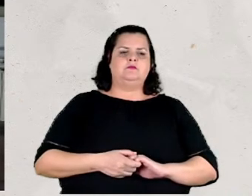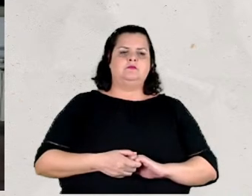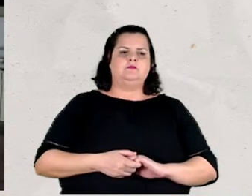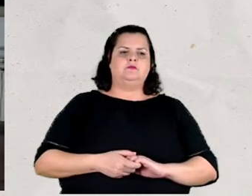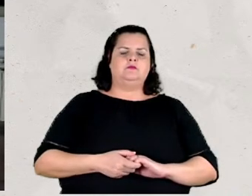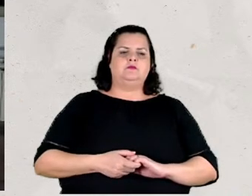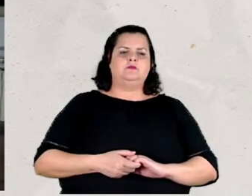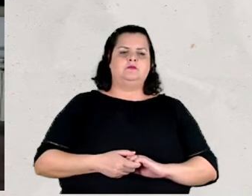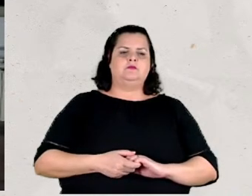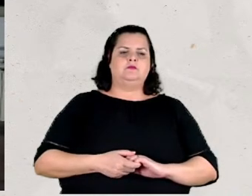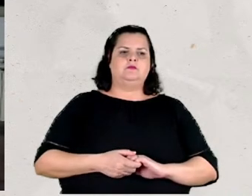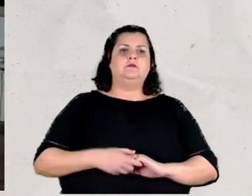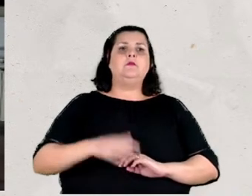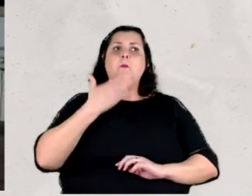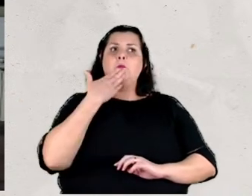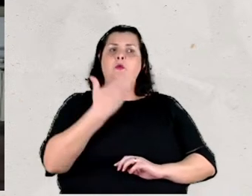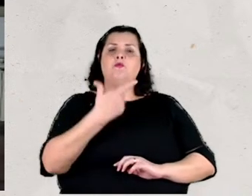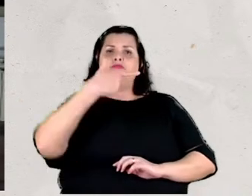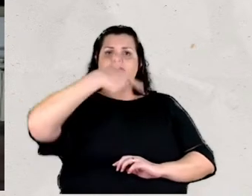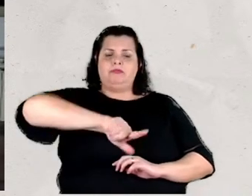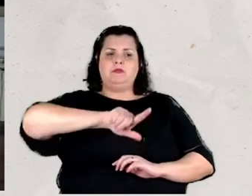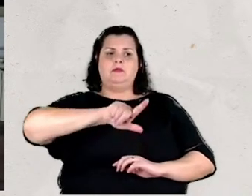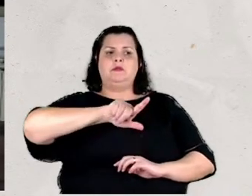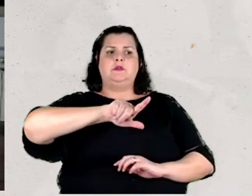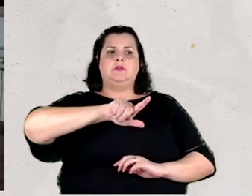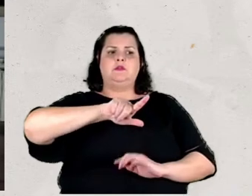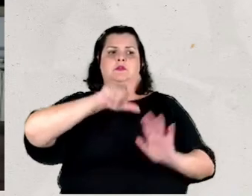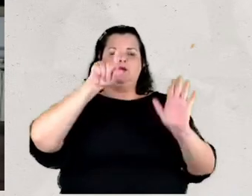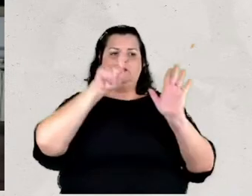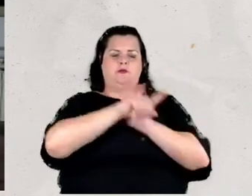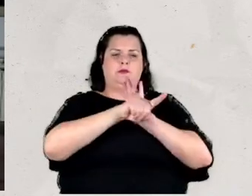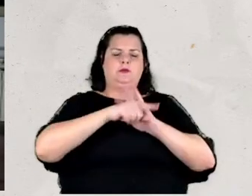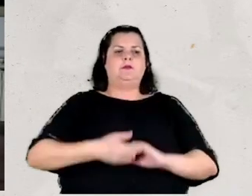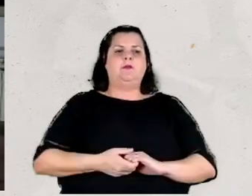Could you repeat the question? Ah, okay.